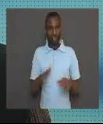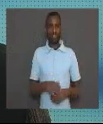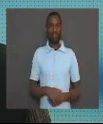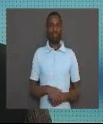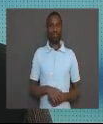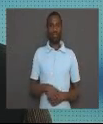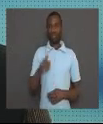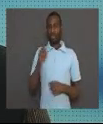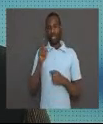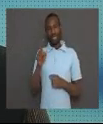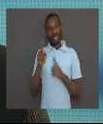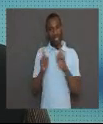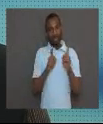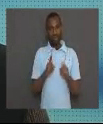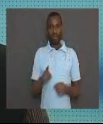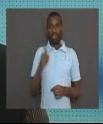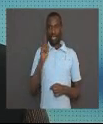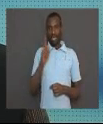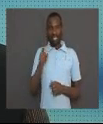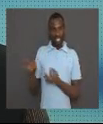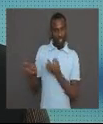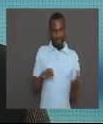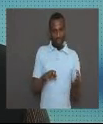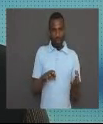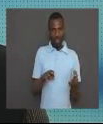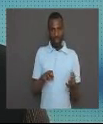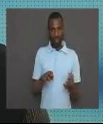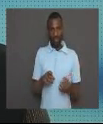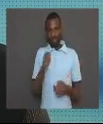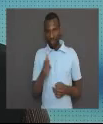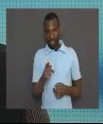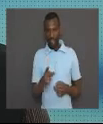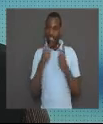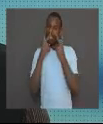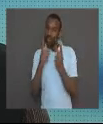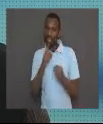as a means to study the rate of flow of fluids.